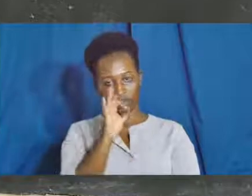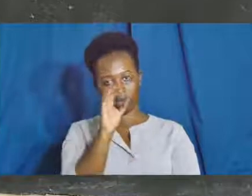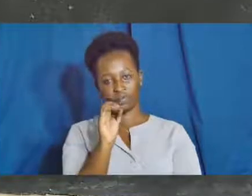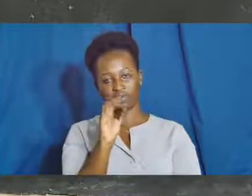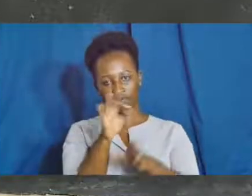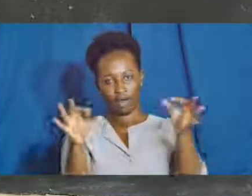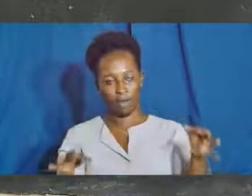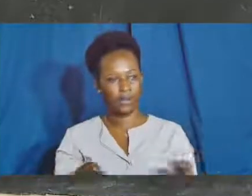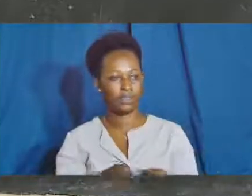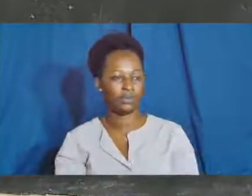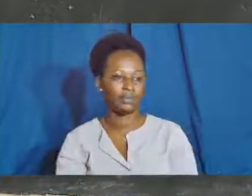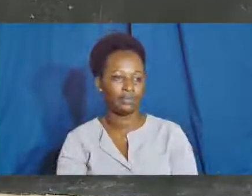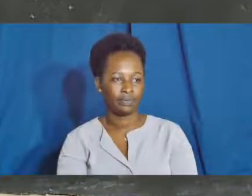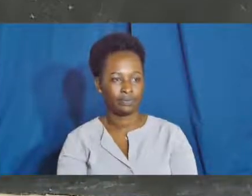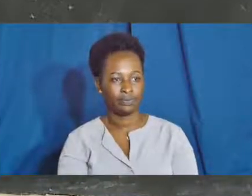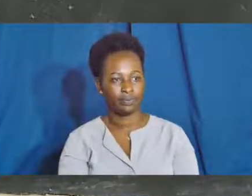The